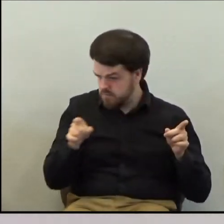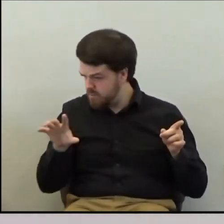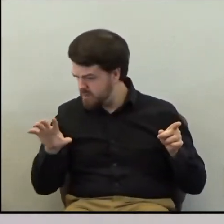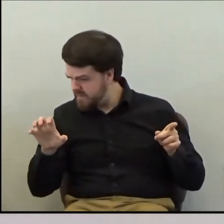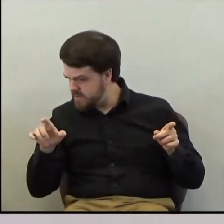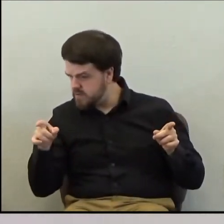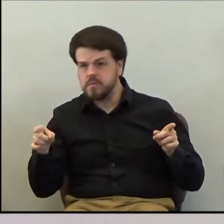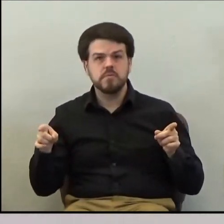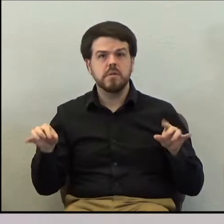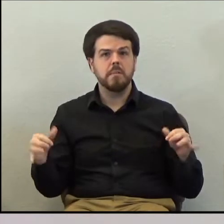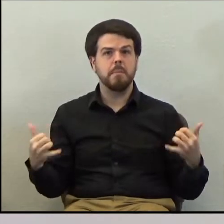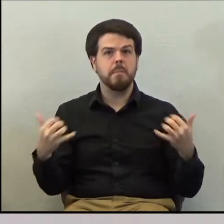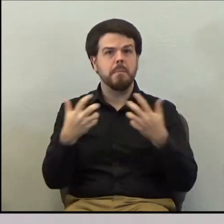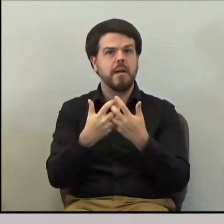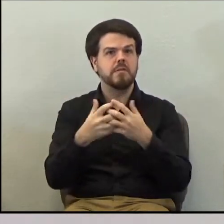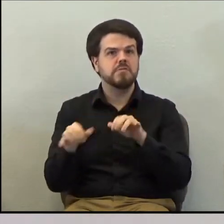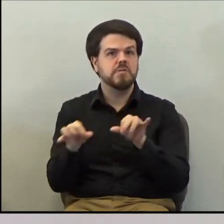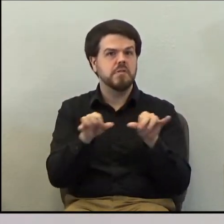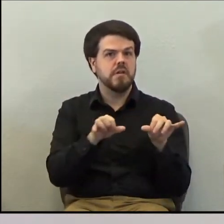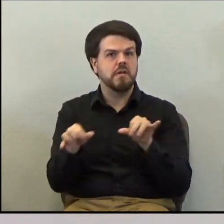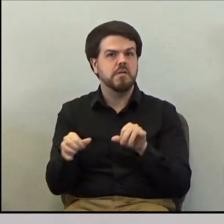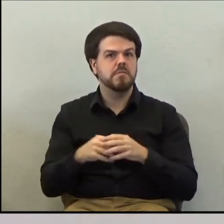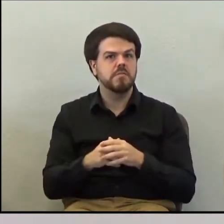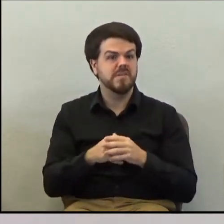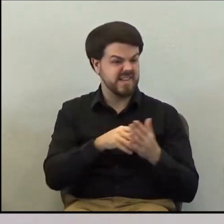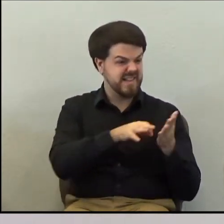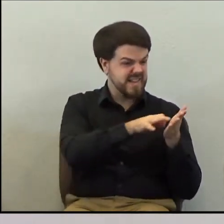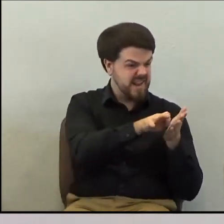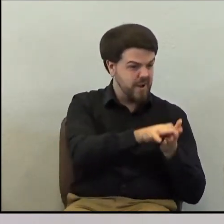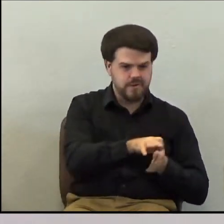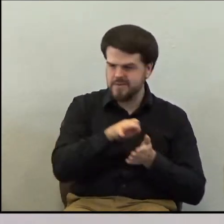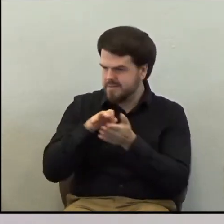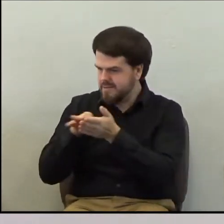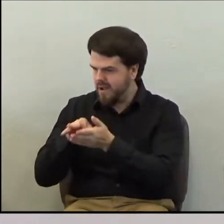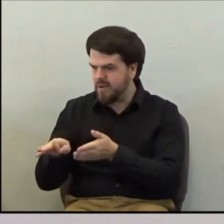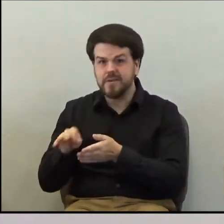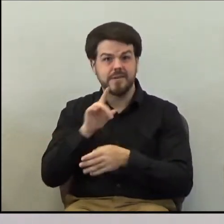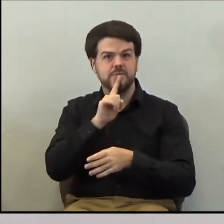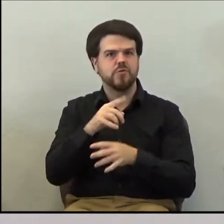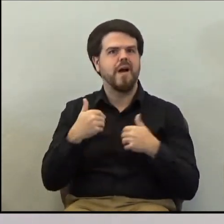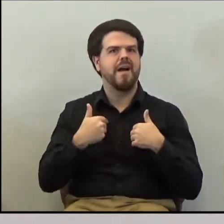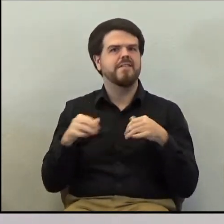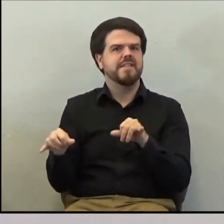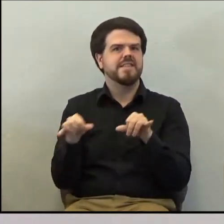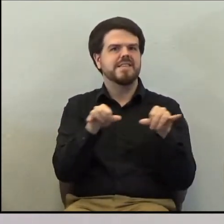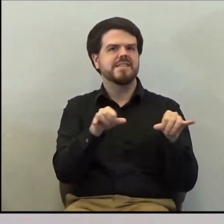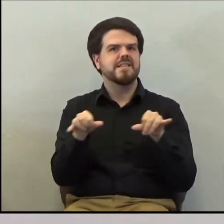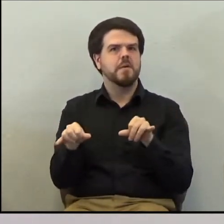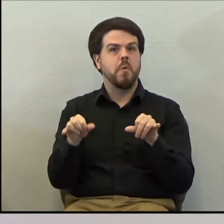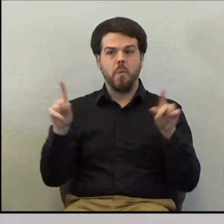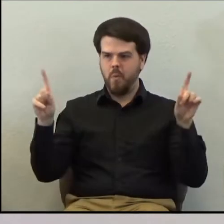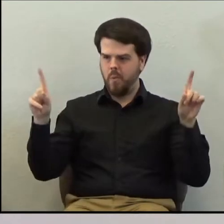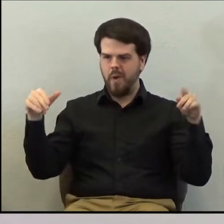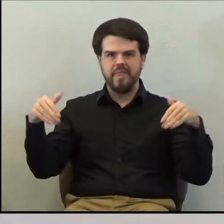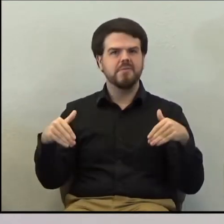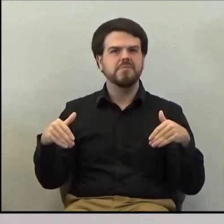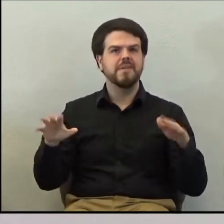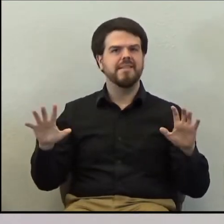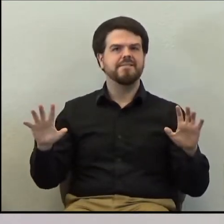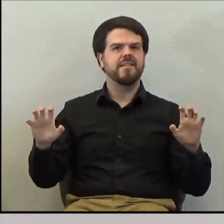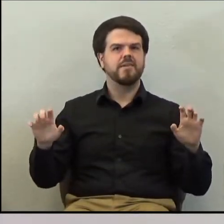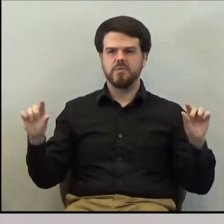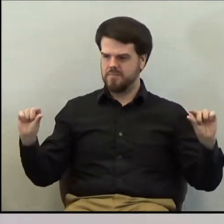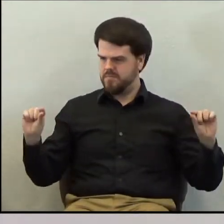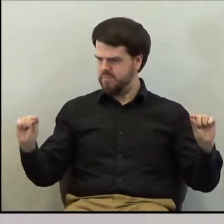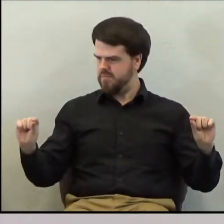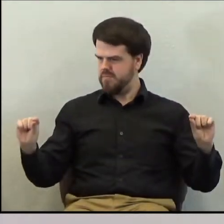and that when they counted up their copy, that same letter had to be the 500th letter. That way